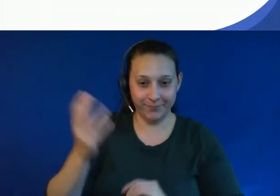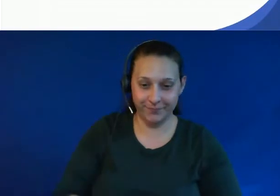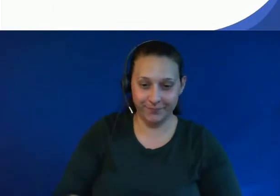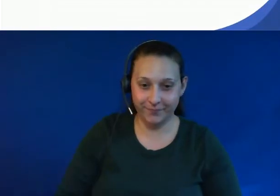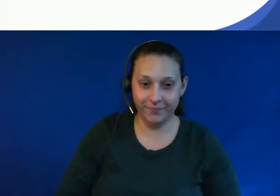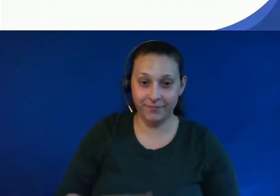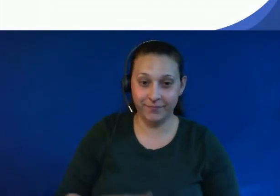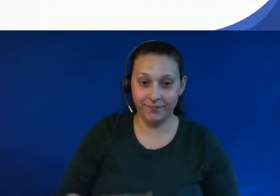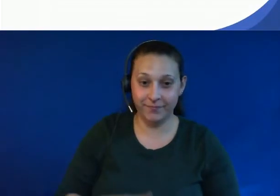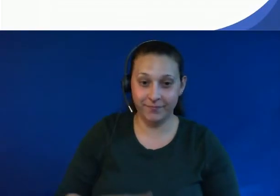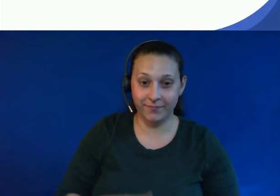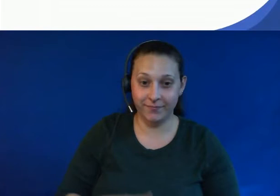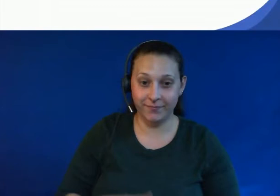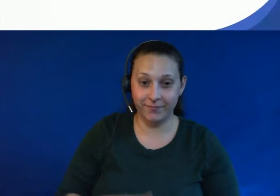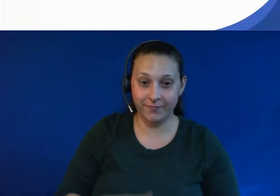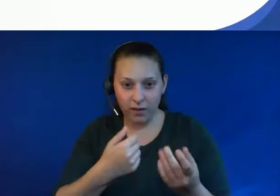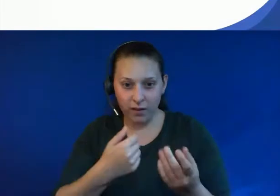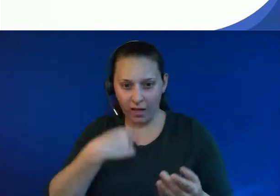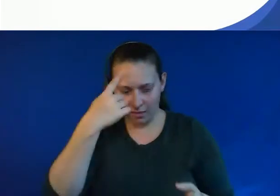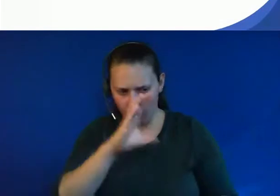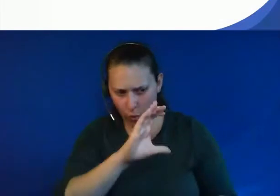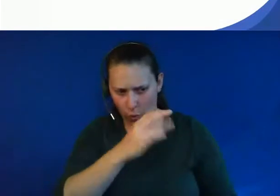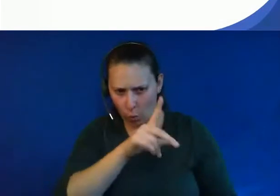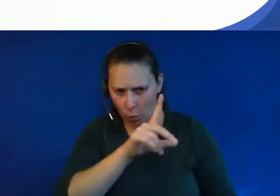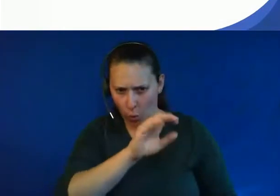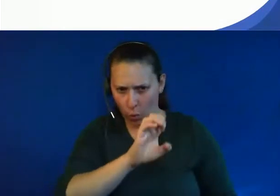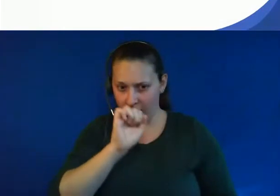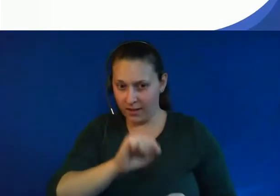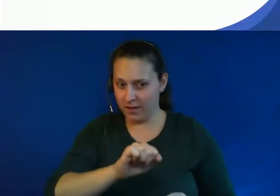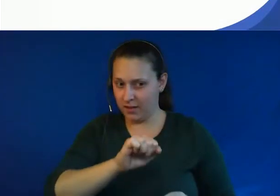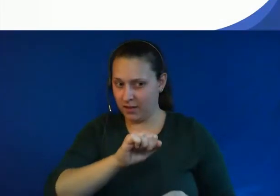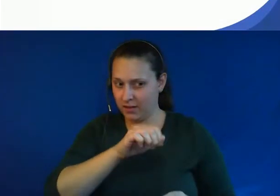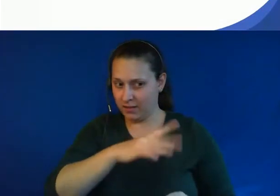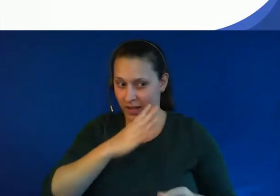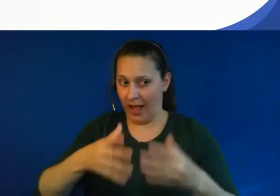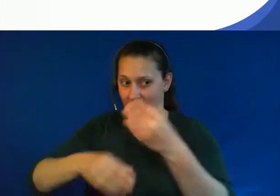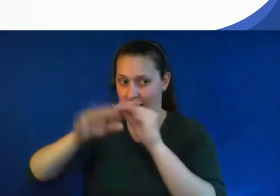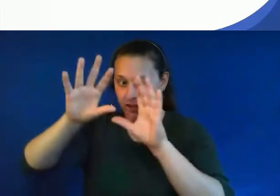So any questions that I think Chloe was saying can just be put in the chat.